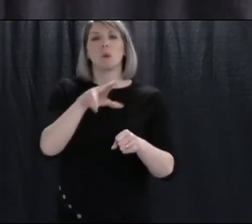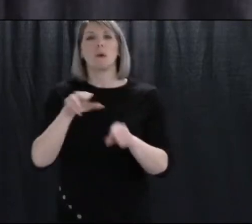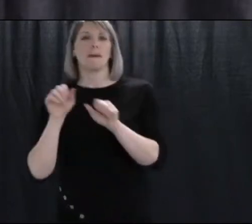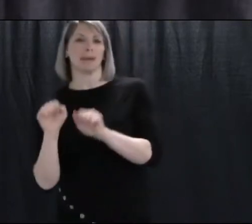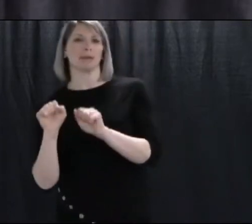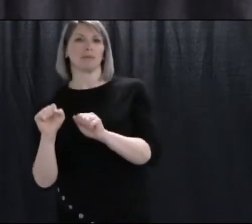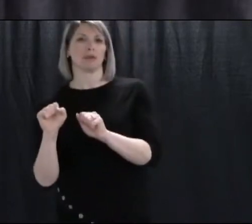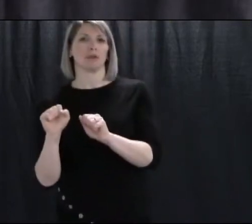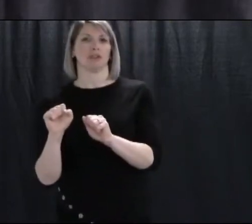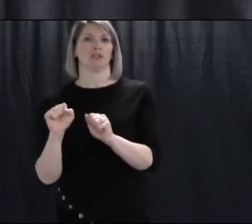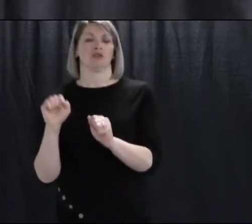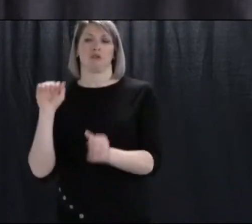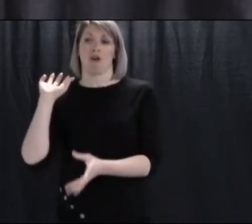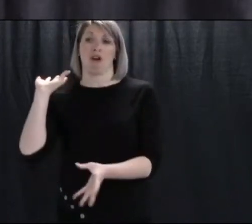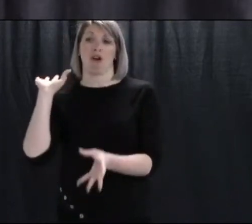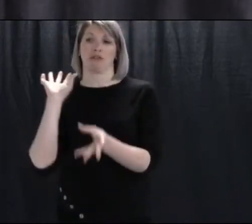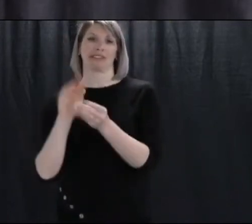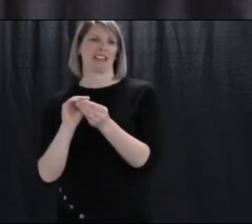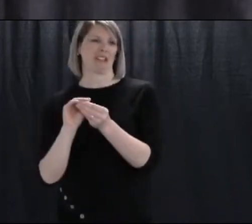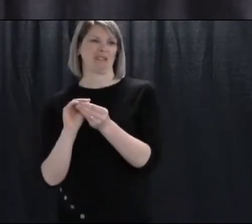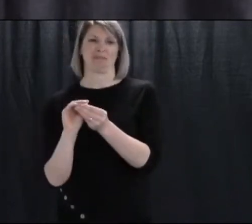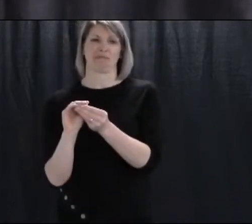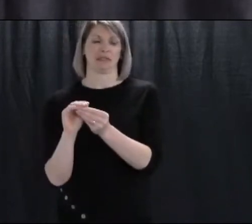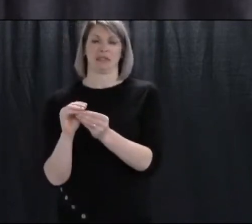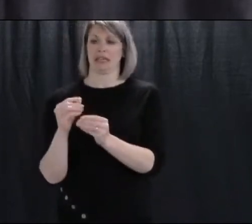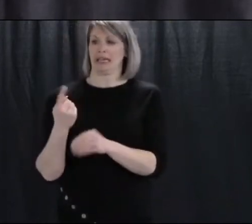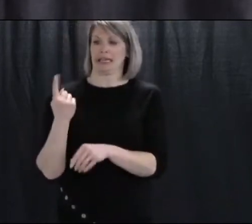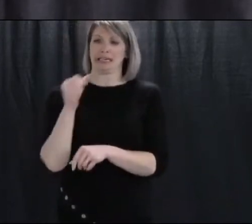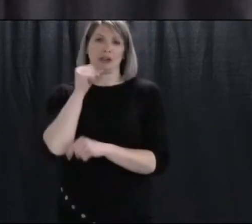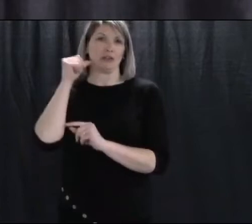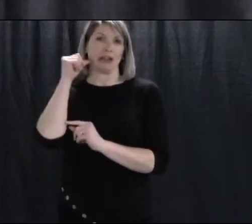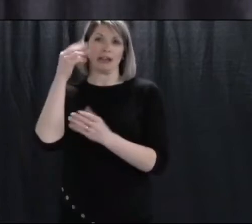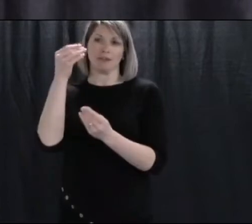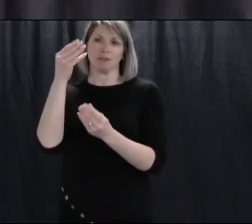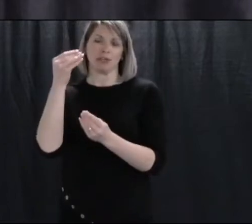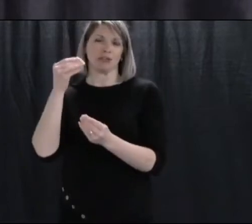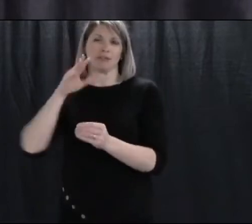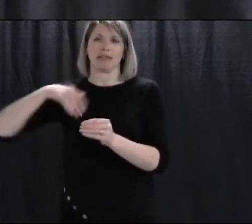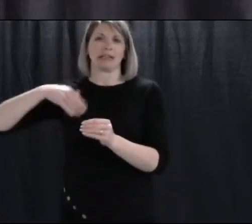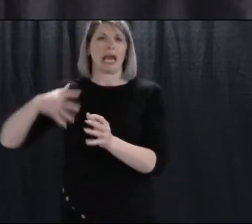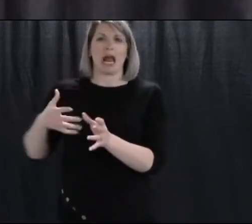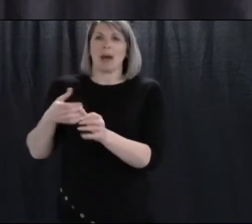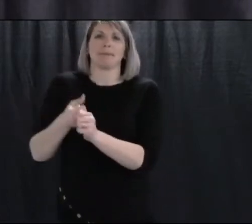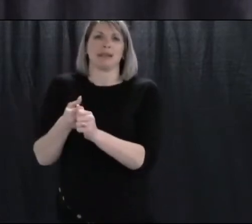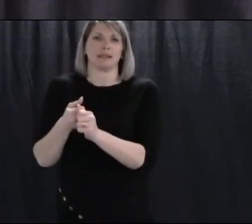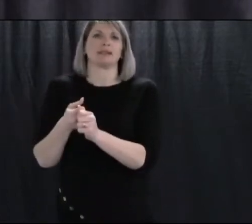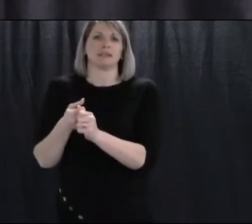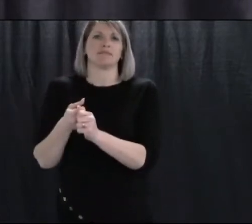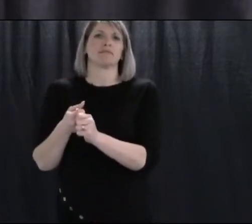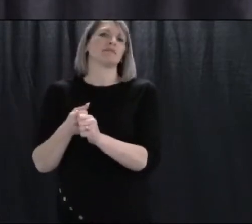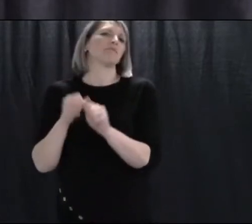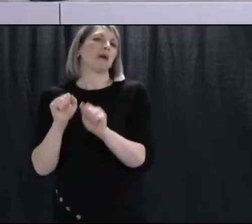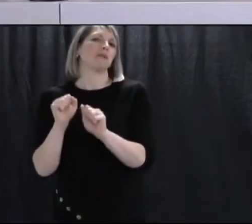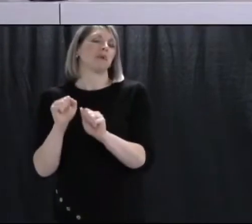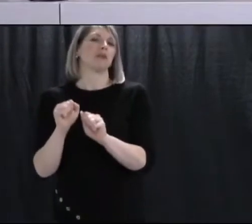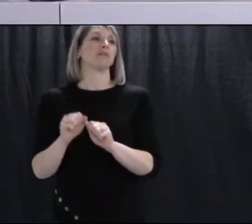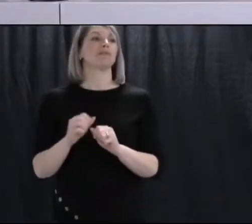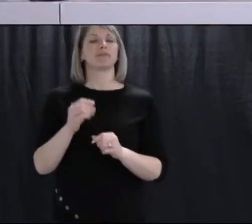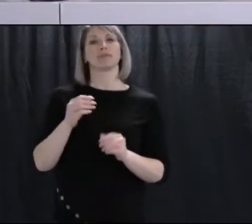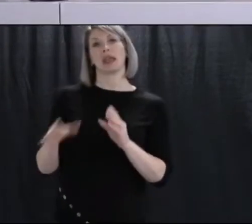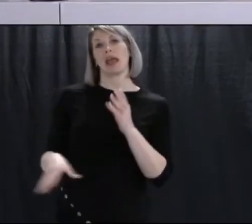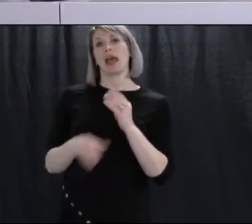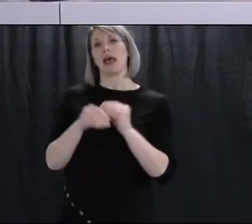people that have been tested perhaps in the last 24 hours that we don't have those results back yet. And let's keep in mind, we're at a critical